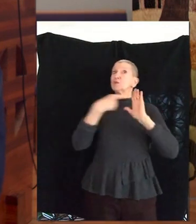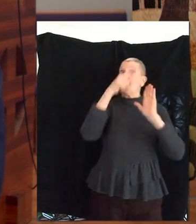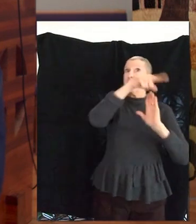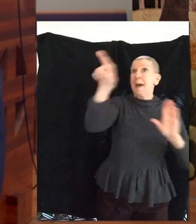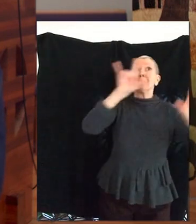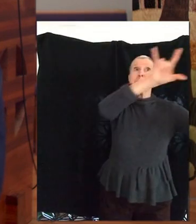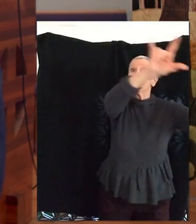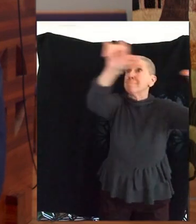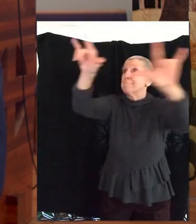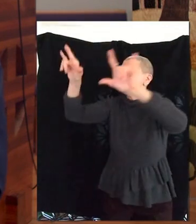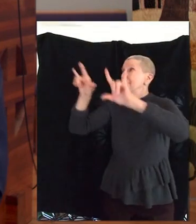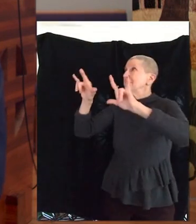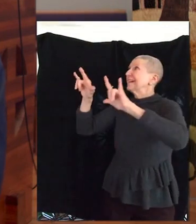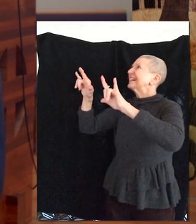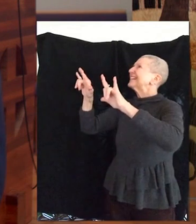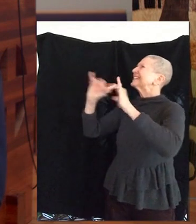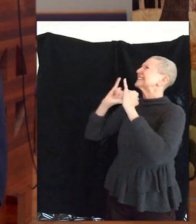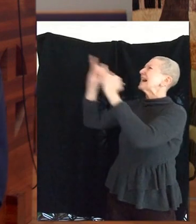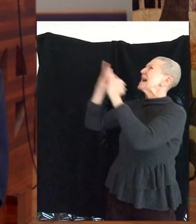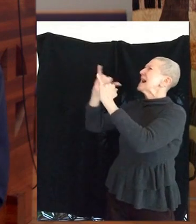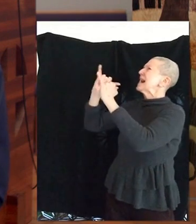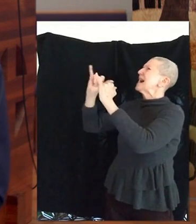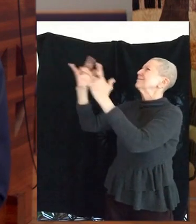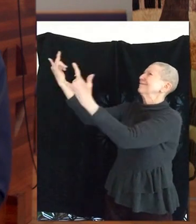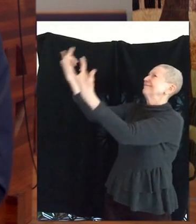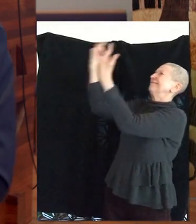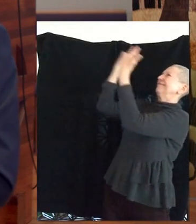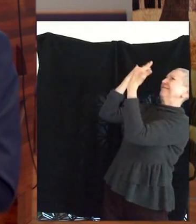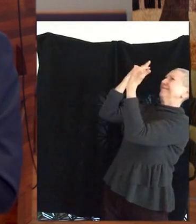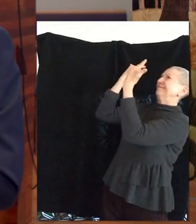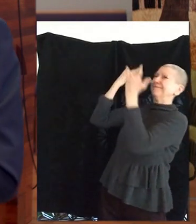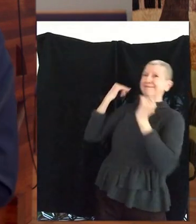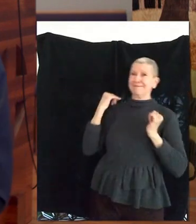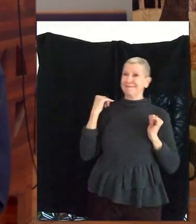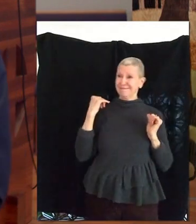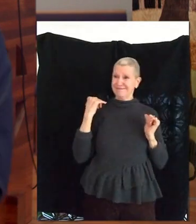show them love. Just like you. Love me,